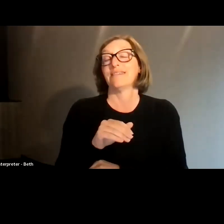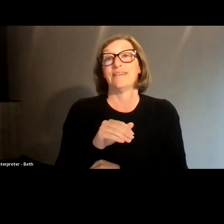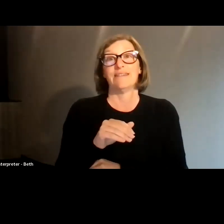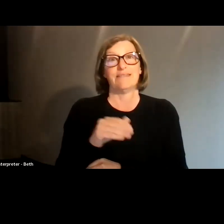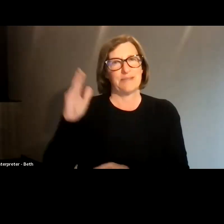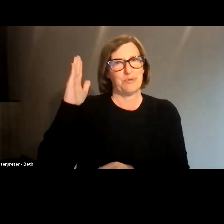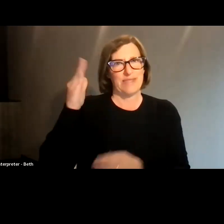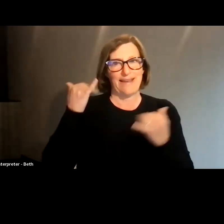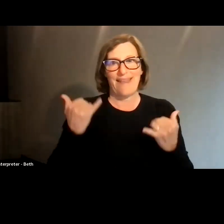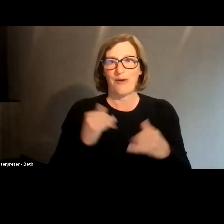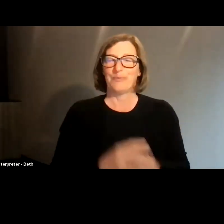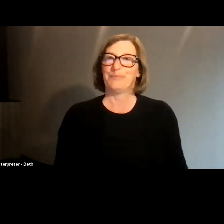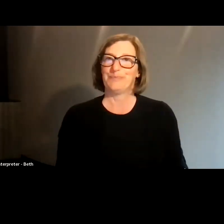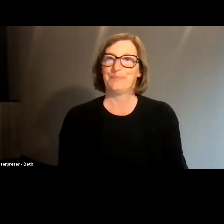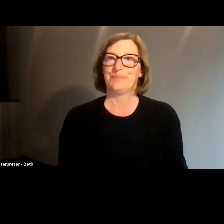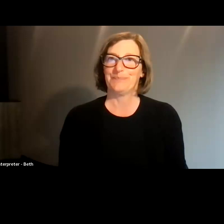talk.